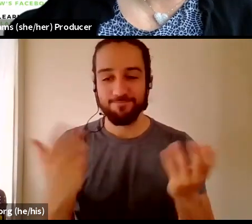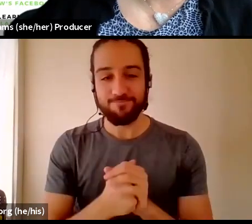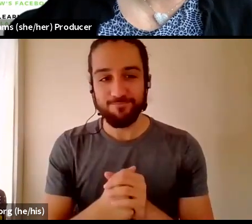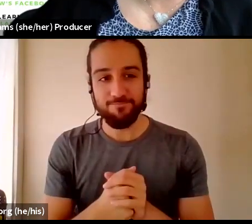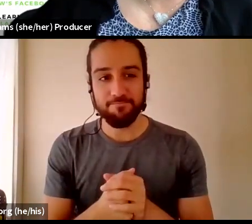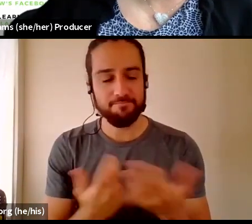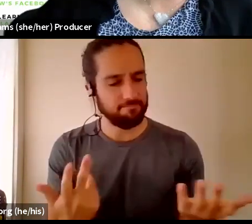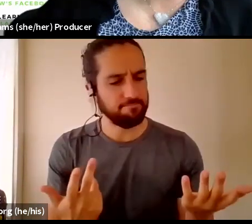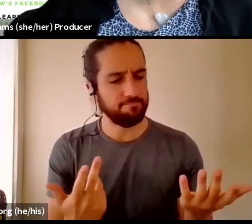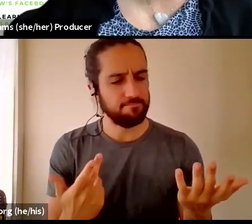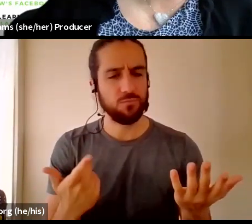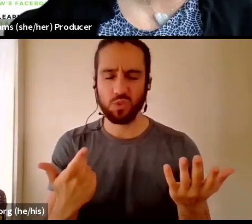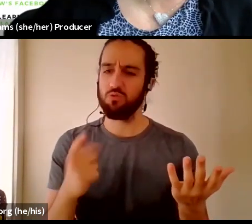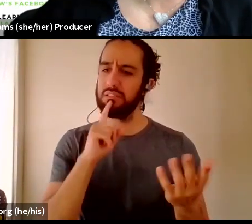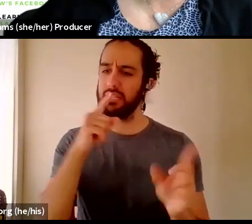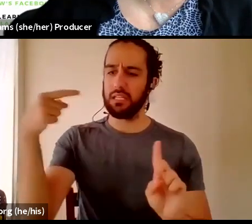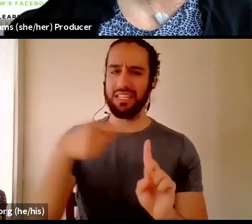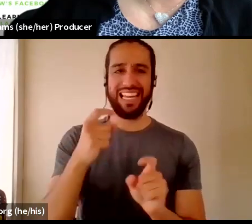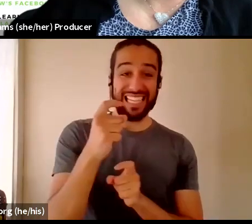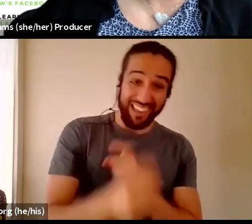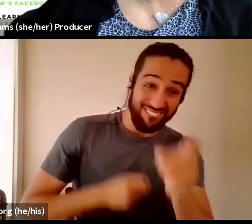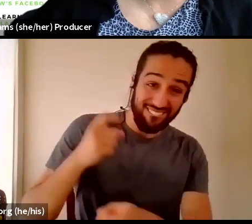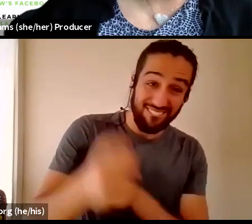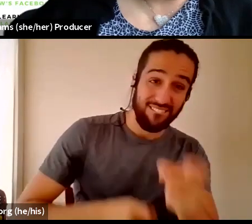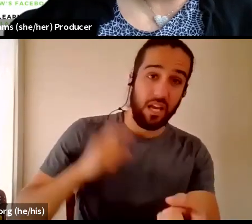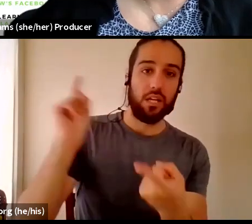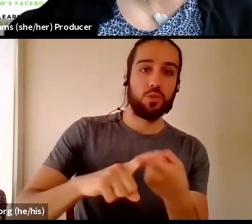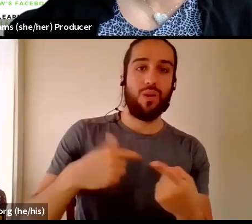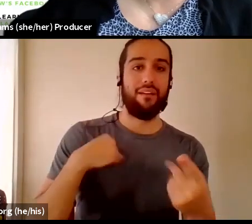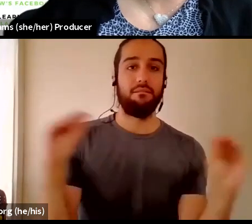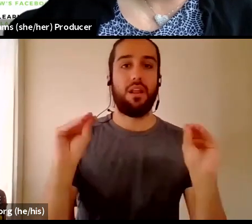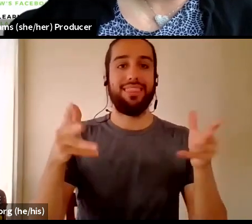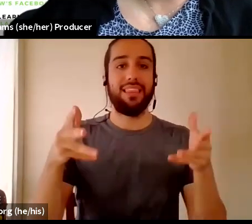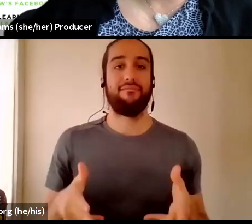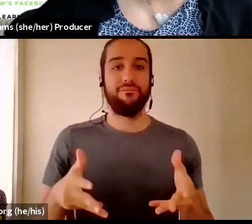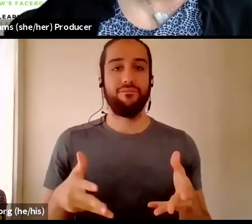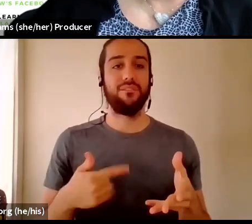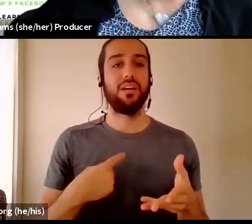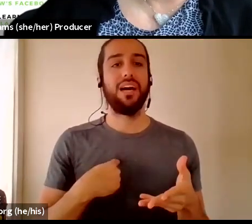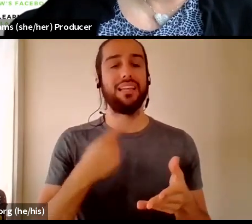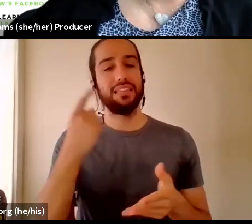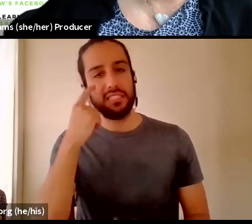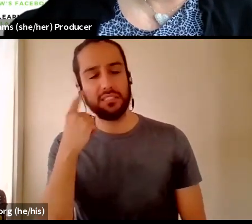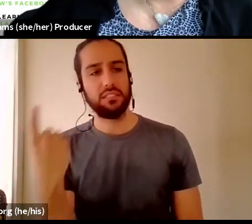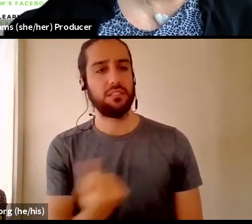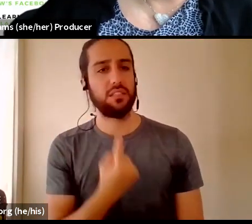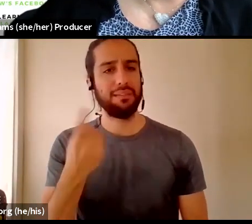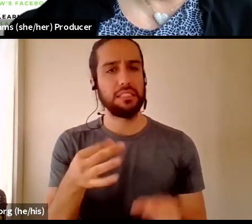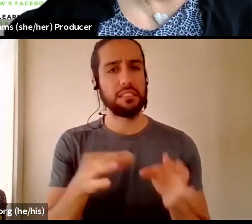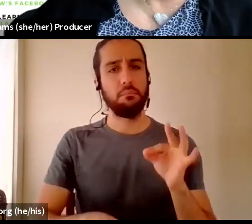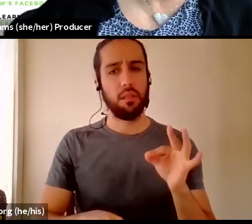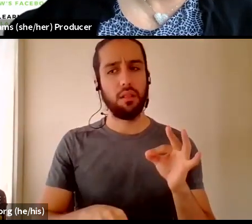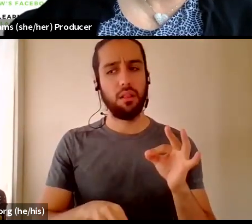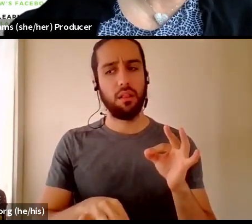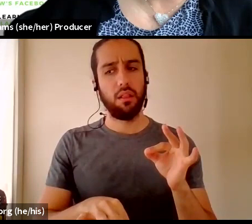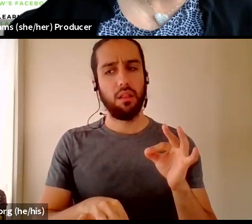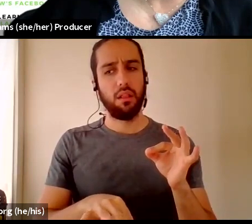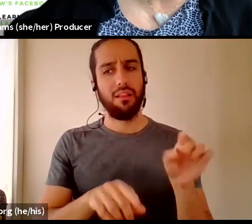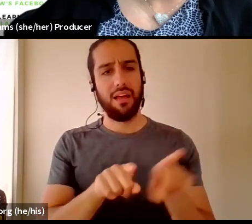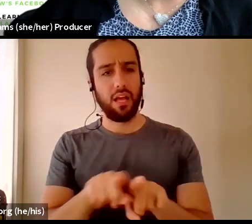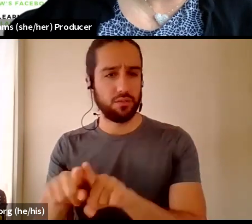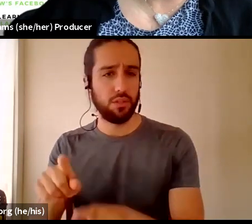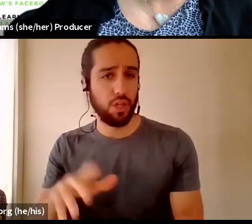It's like give until you've got nothing left. And I think something as simple as learning to